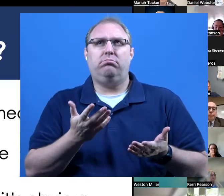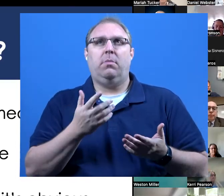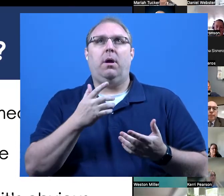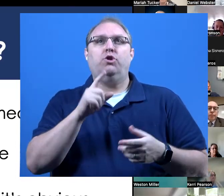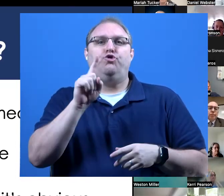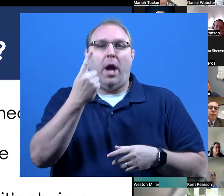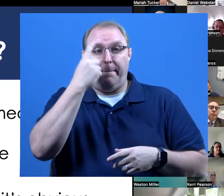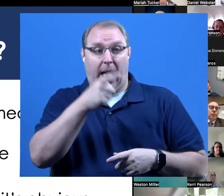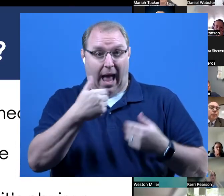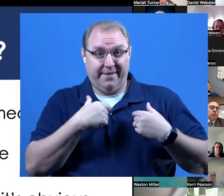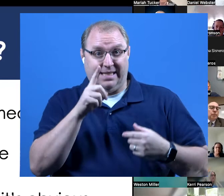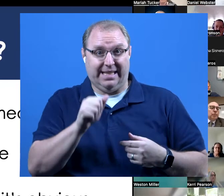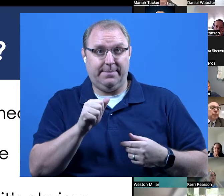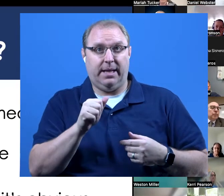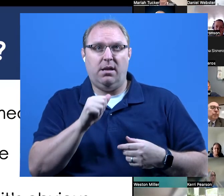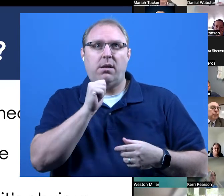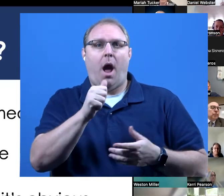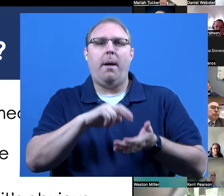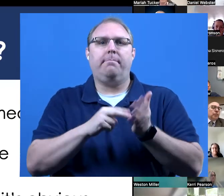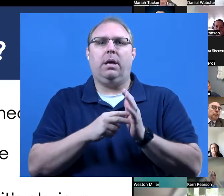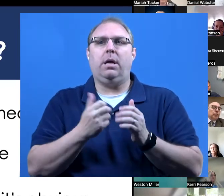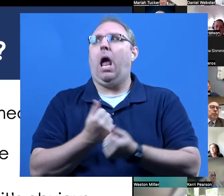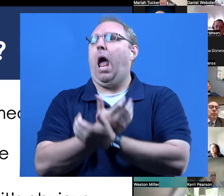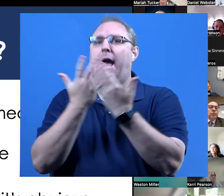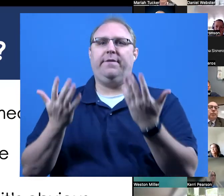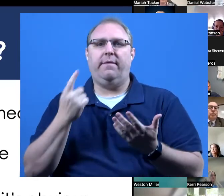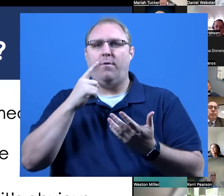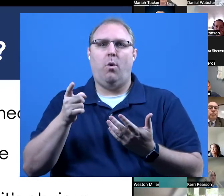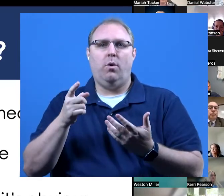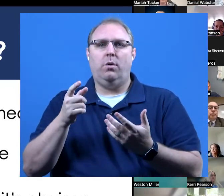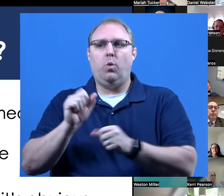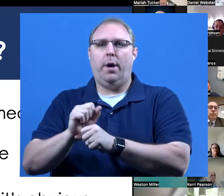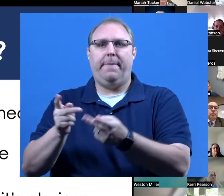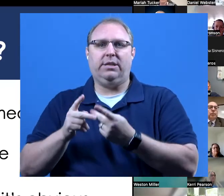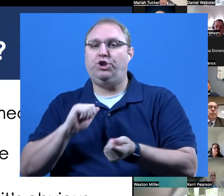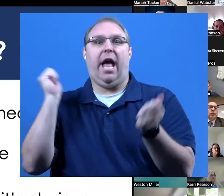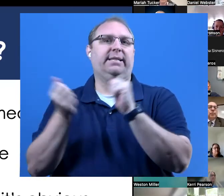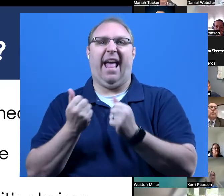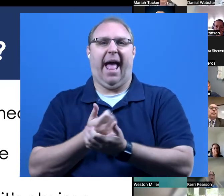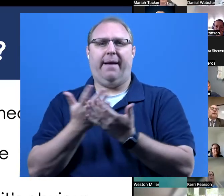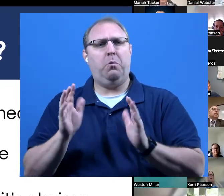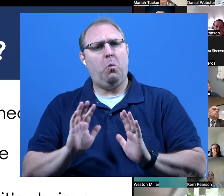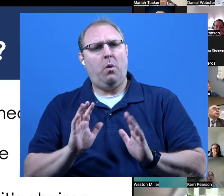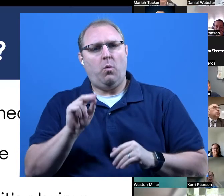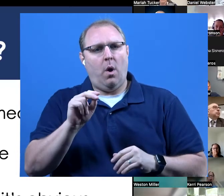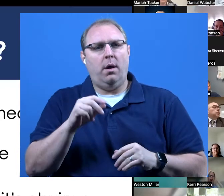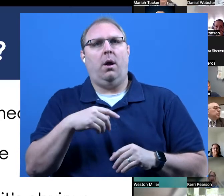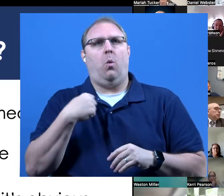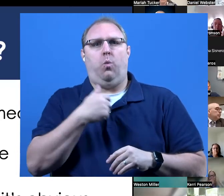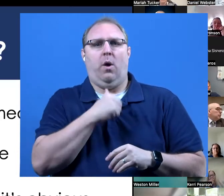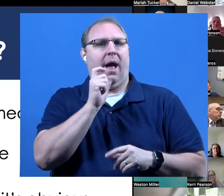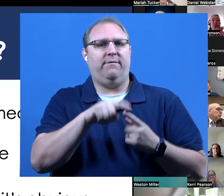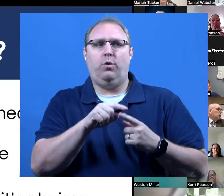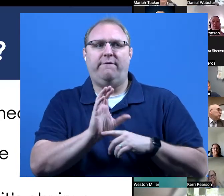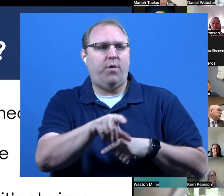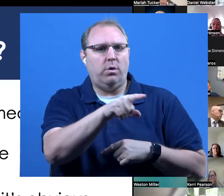have that disability, we don't have to push them into anything. If they can do the job, they can do the job. So never assume that there's a